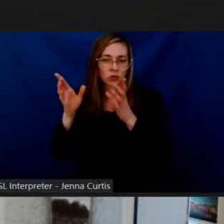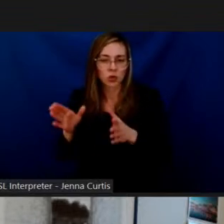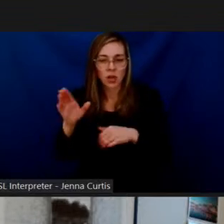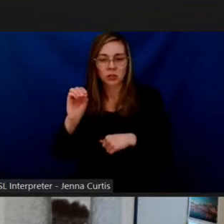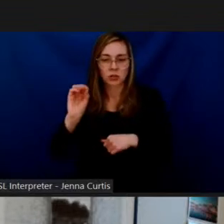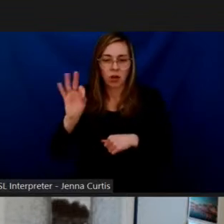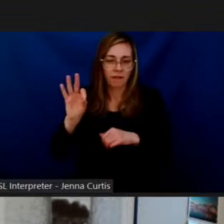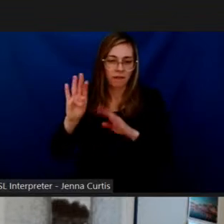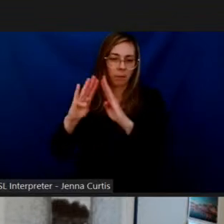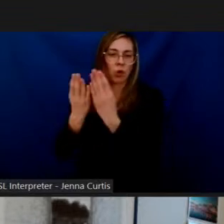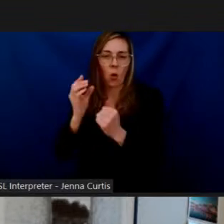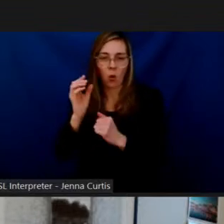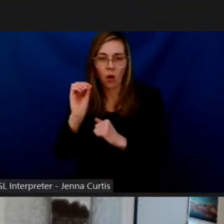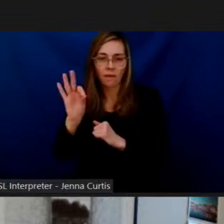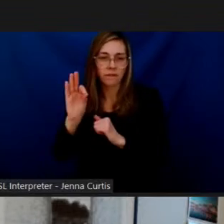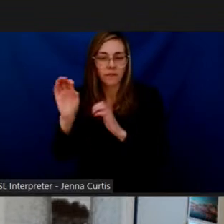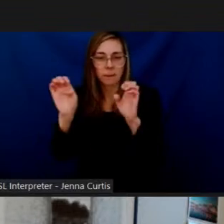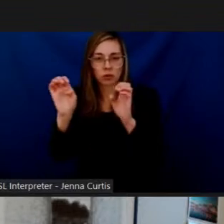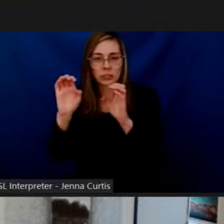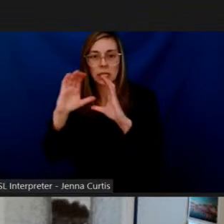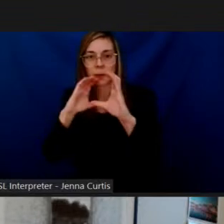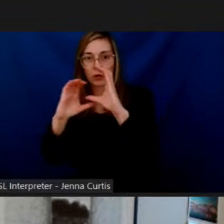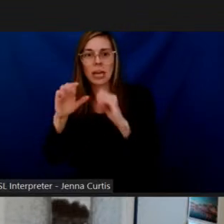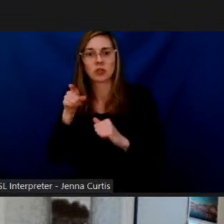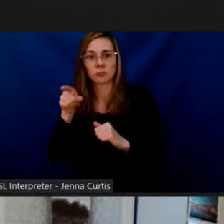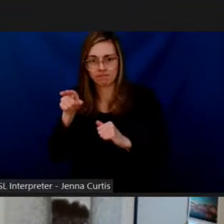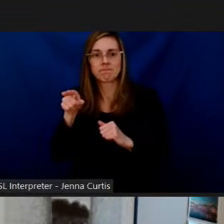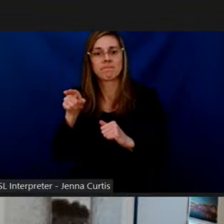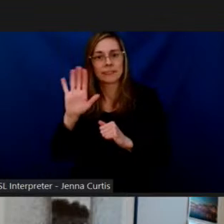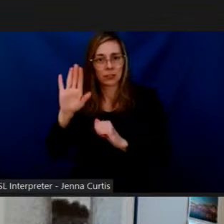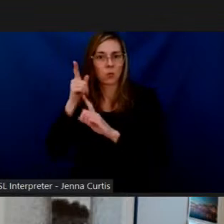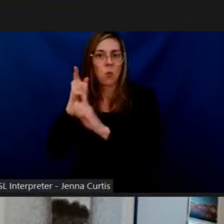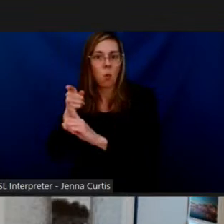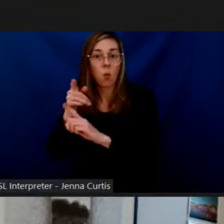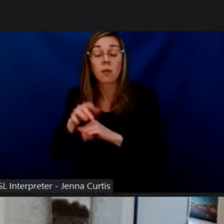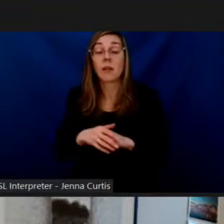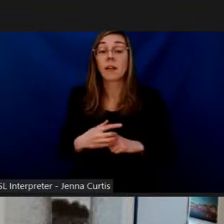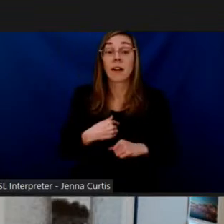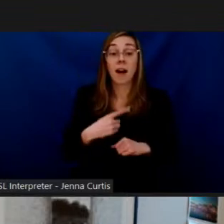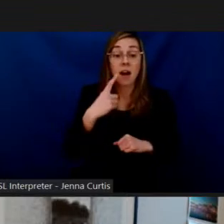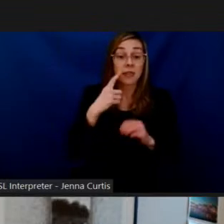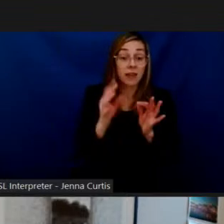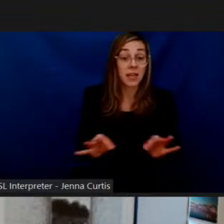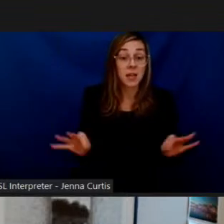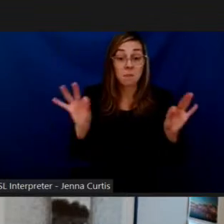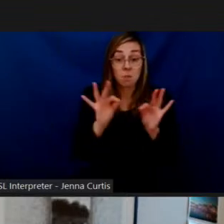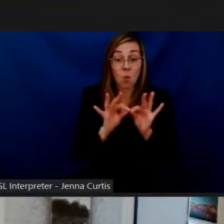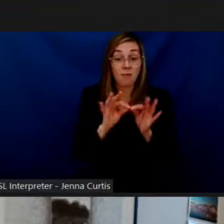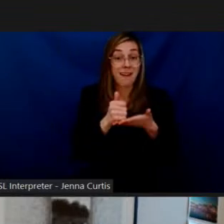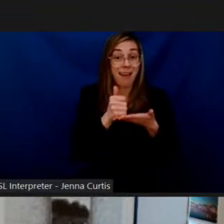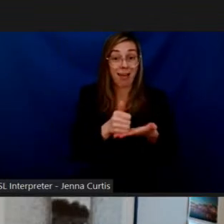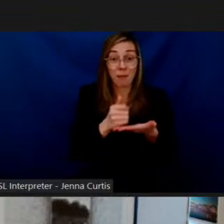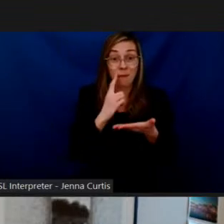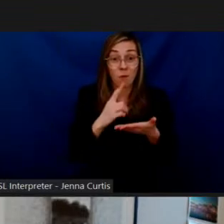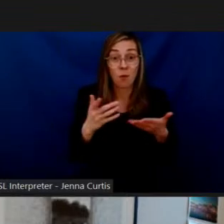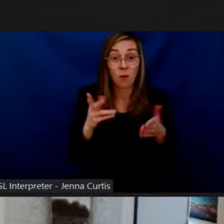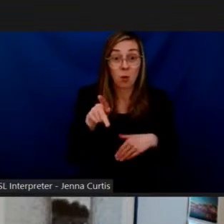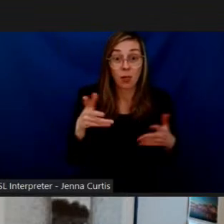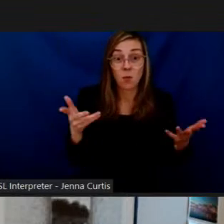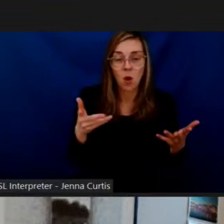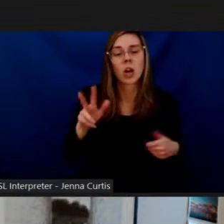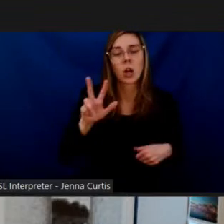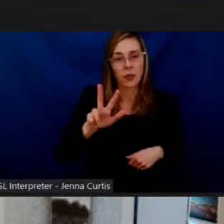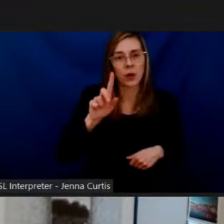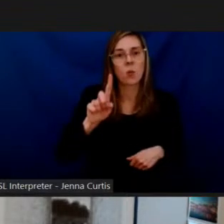that. I think the biggest help for Portland is rolling out the 311 number. The bulk of calls that come to